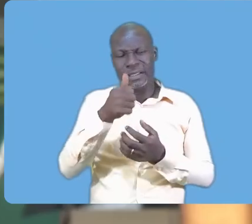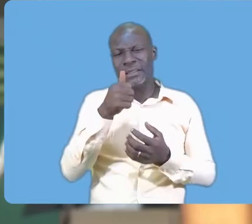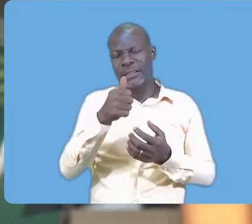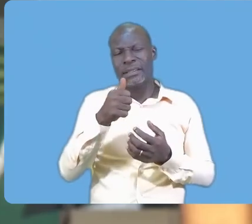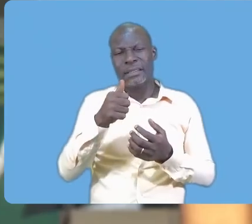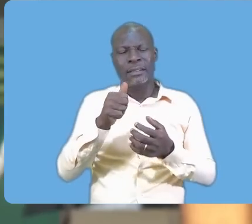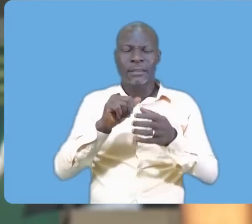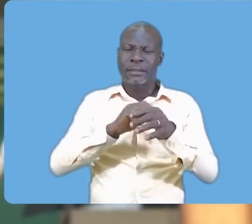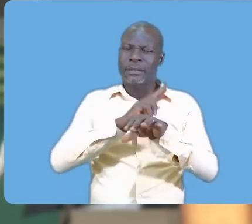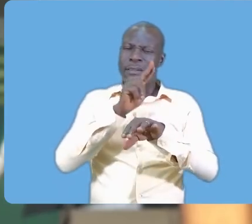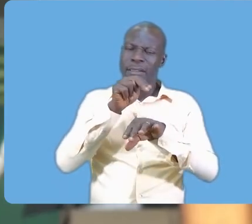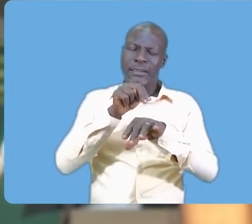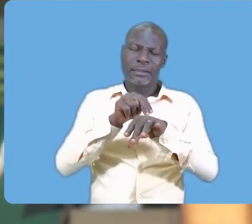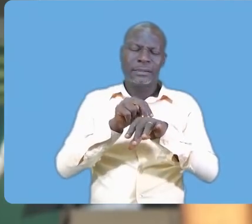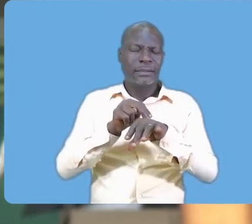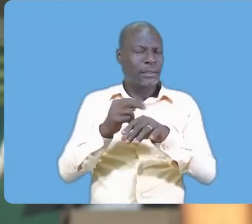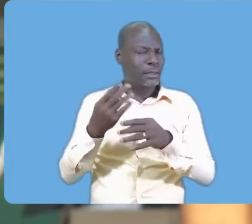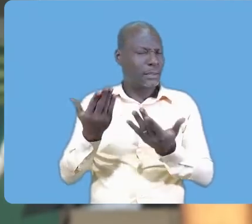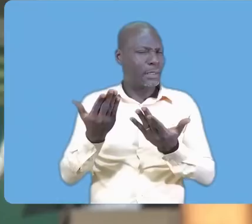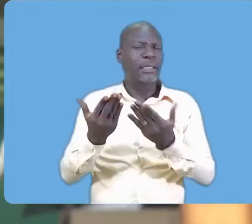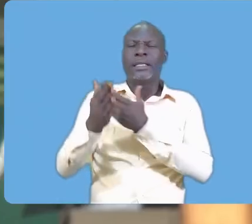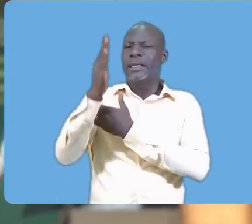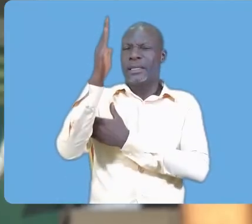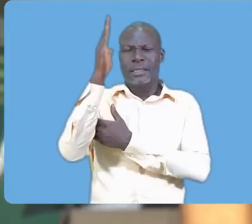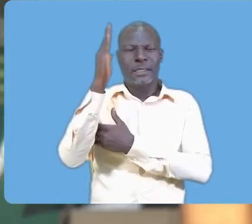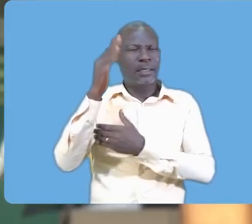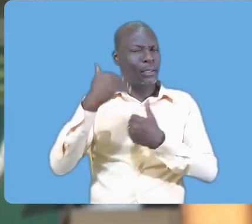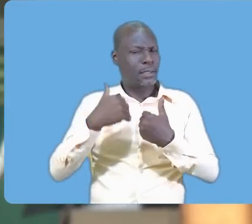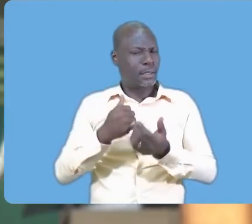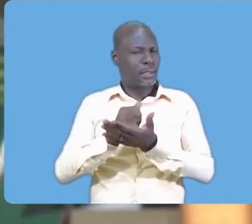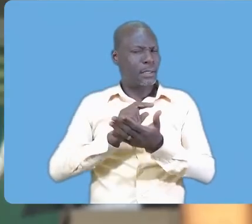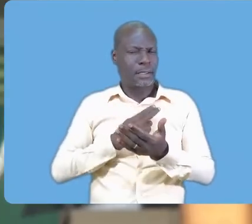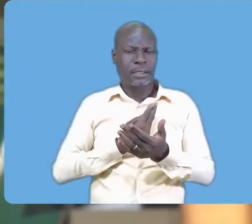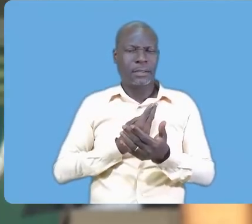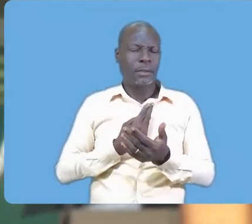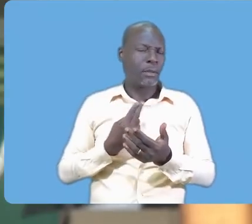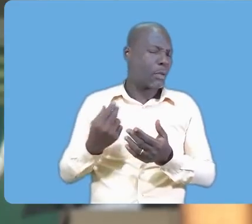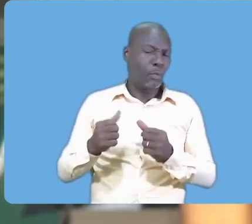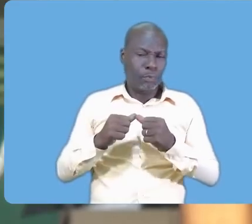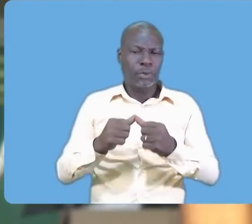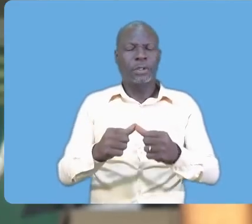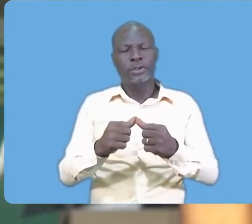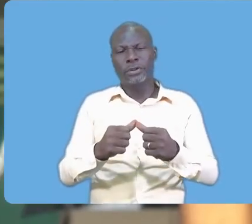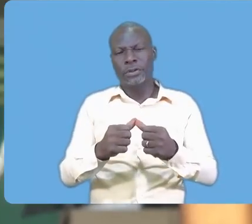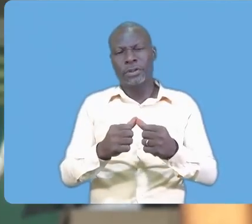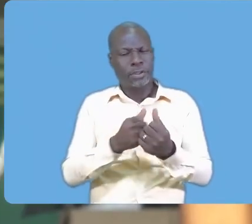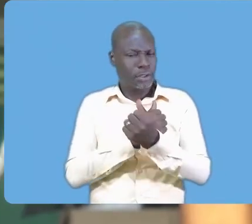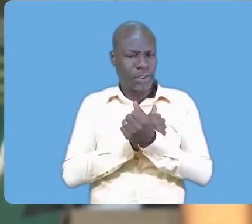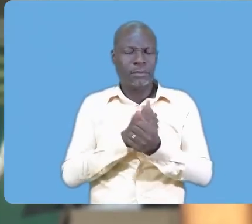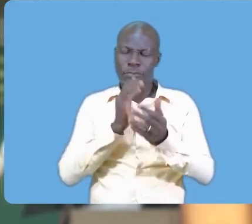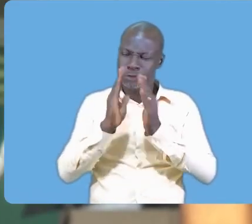oman ketoa ayete sa a ye ho nyankopon ama ye de hia nyina no ye gusuara ana ye wo